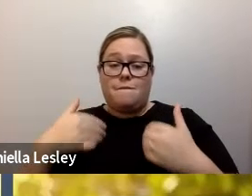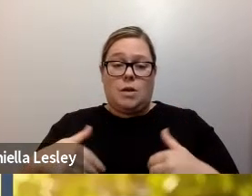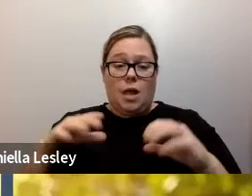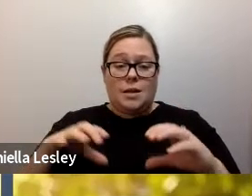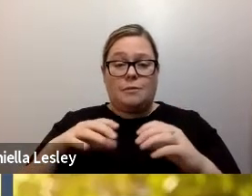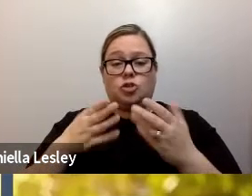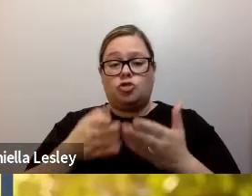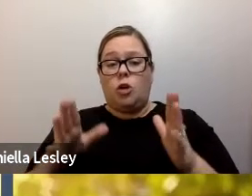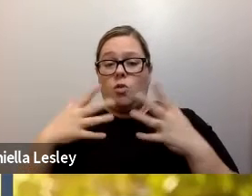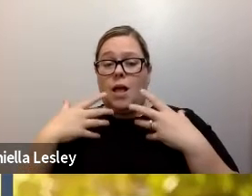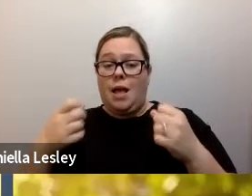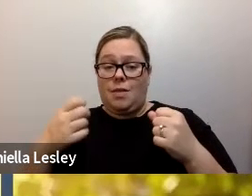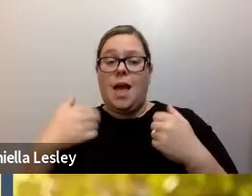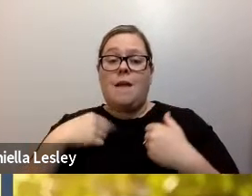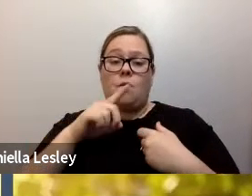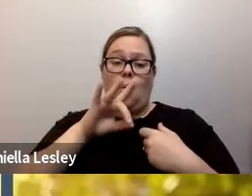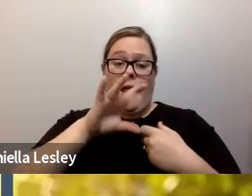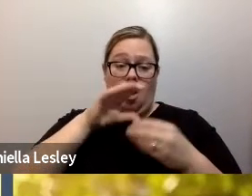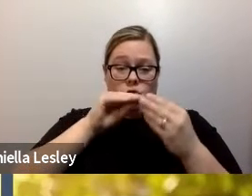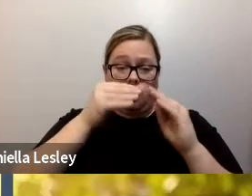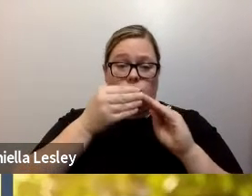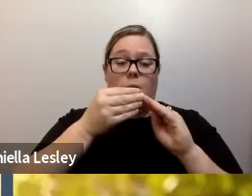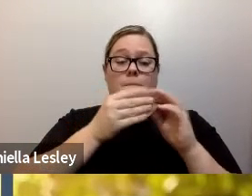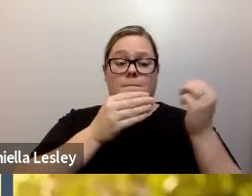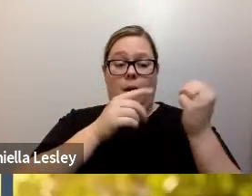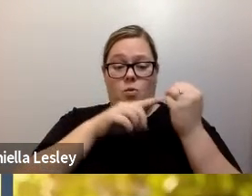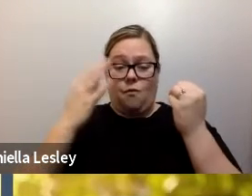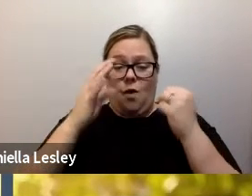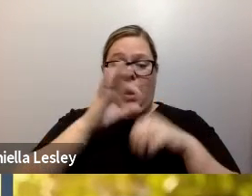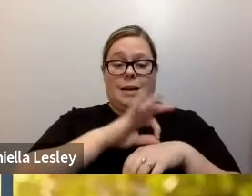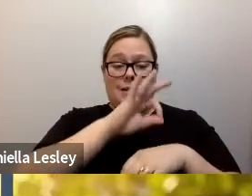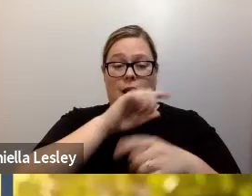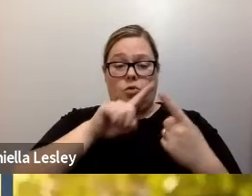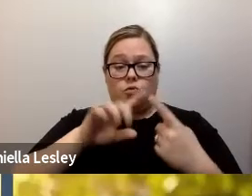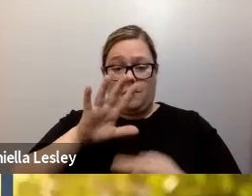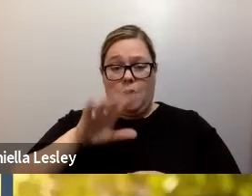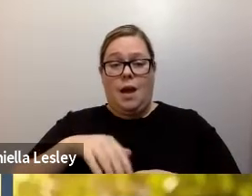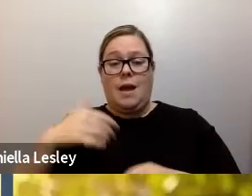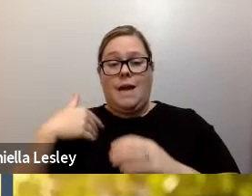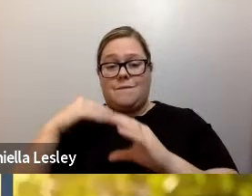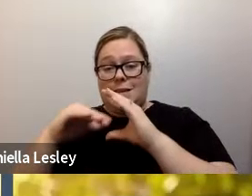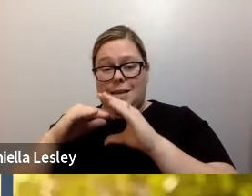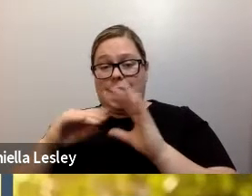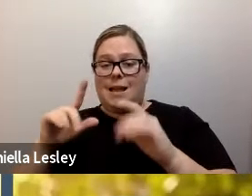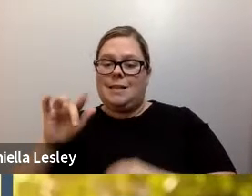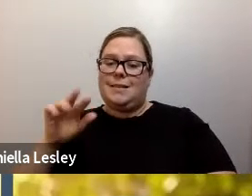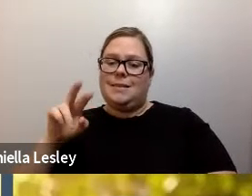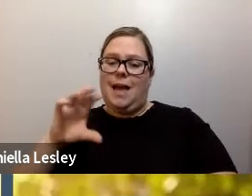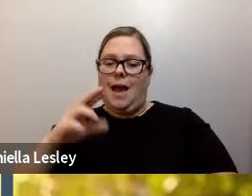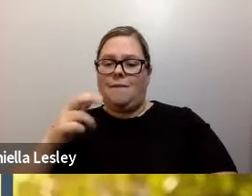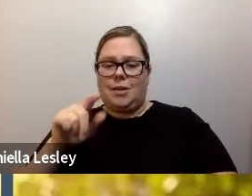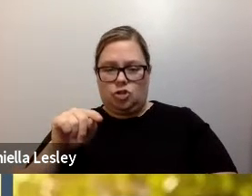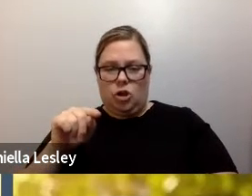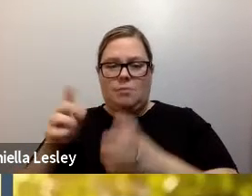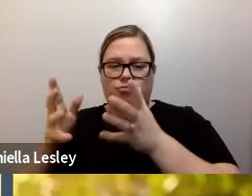promotion. We have a 1-800 number that operates Monday through Friday, 9 to 5. We have an email service and a live chat where someone